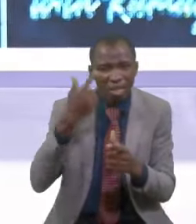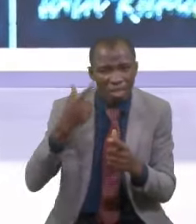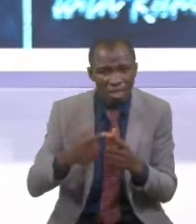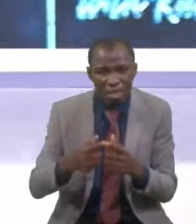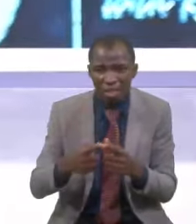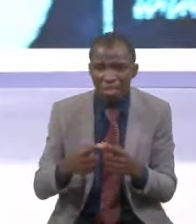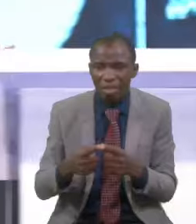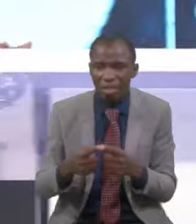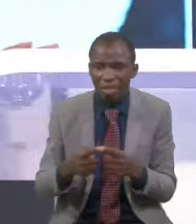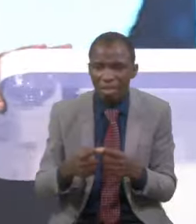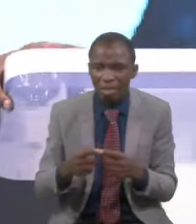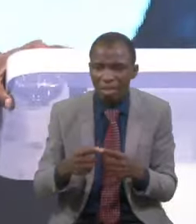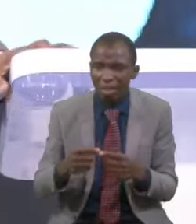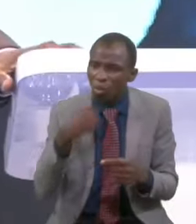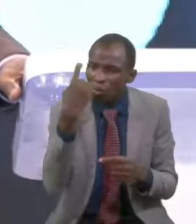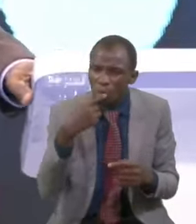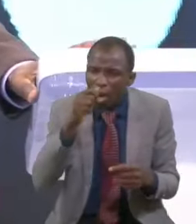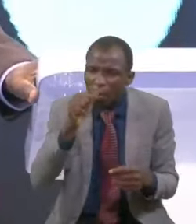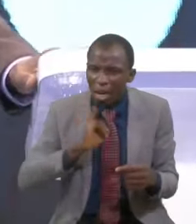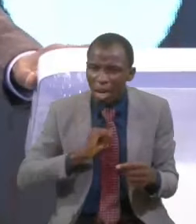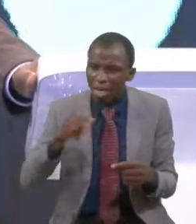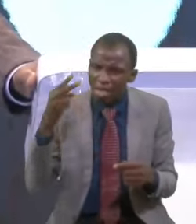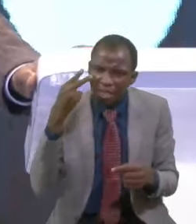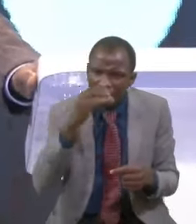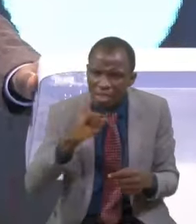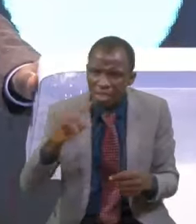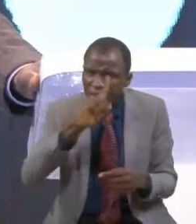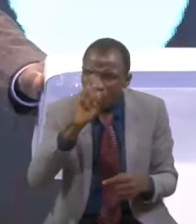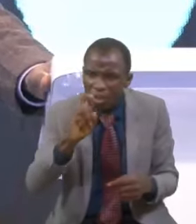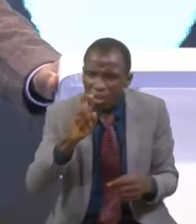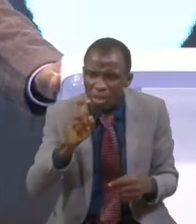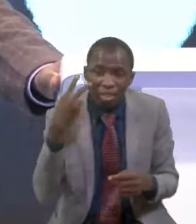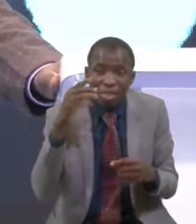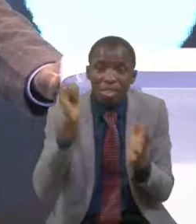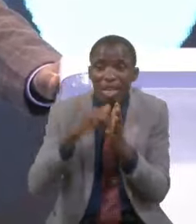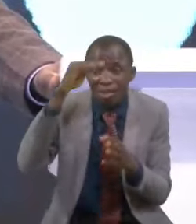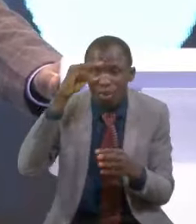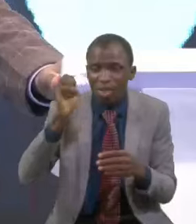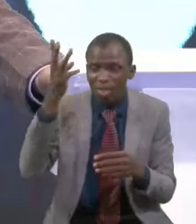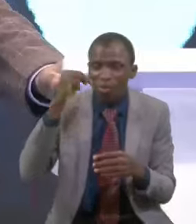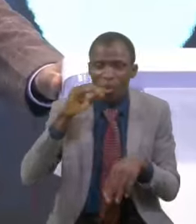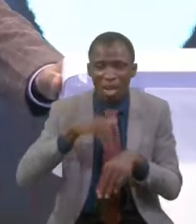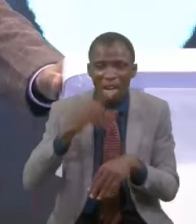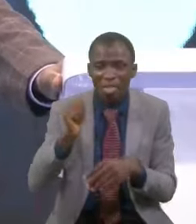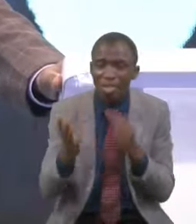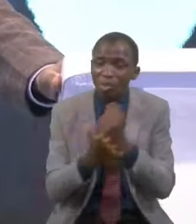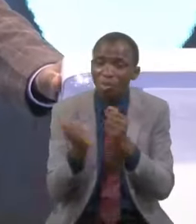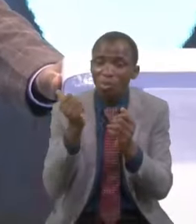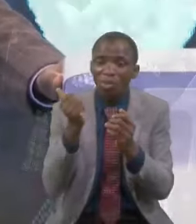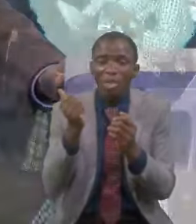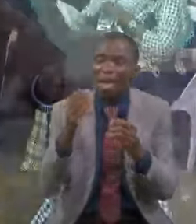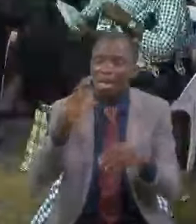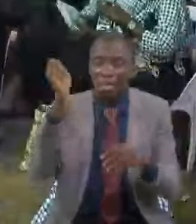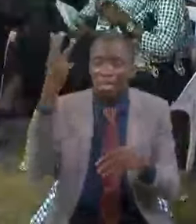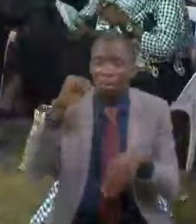am I seeing? Ah, look at that young man. He was at the crusade in Abba